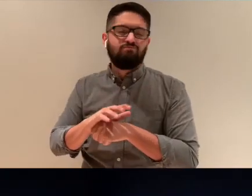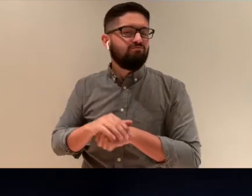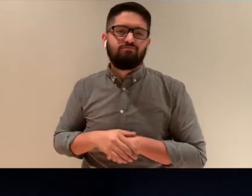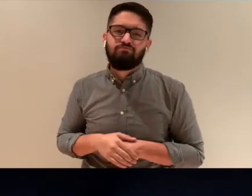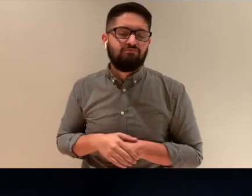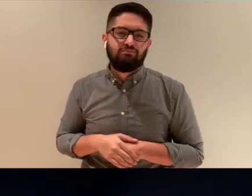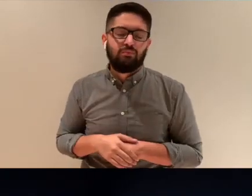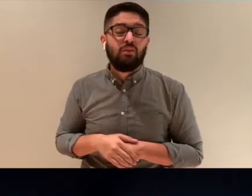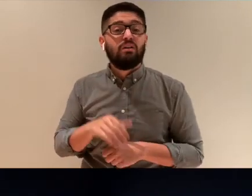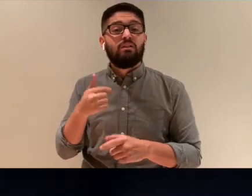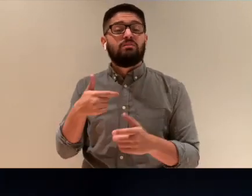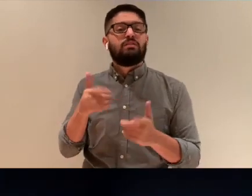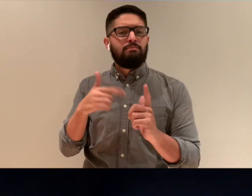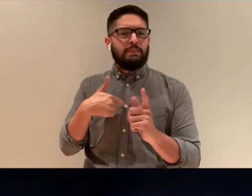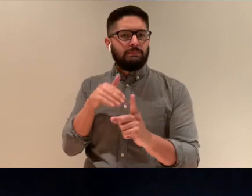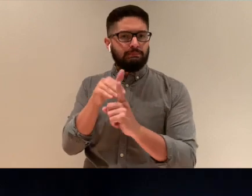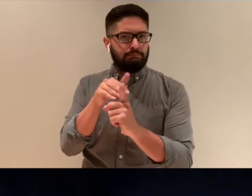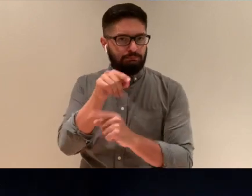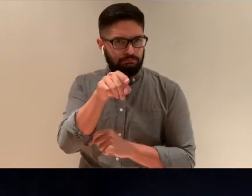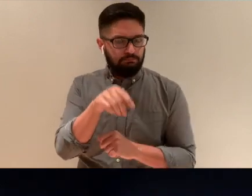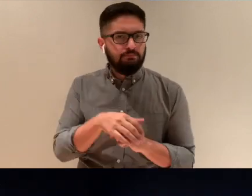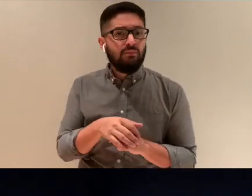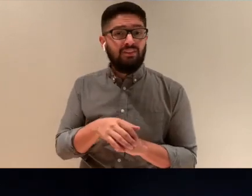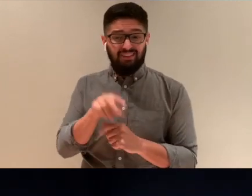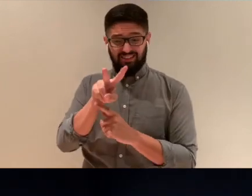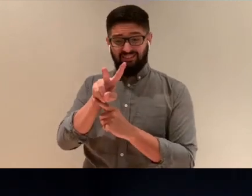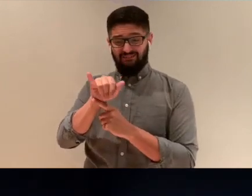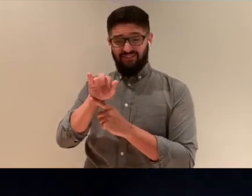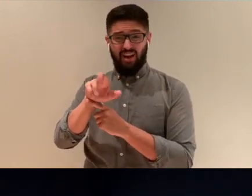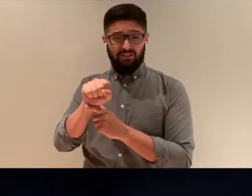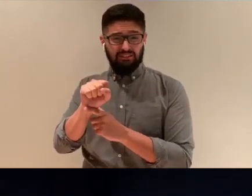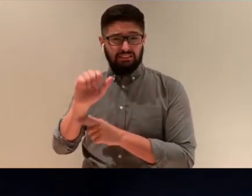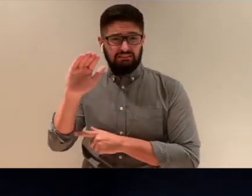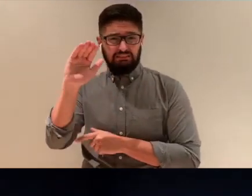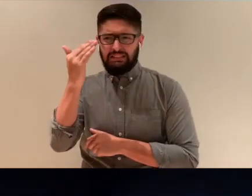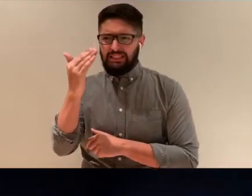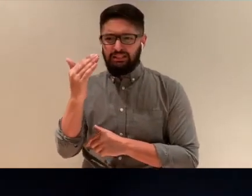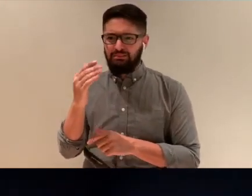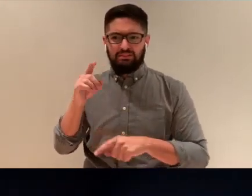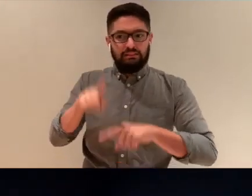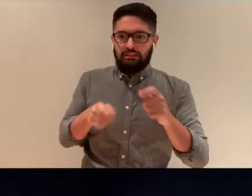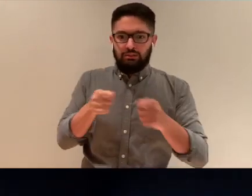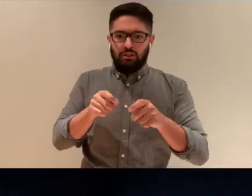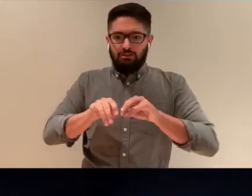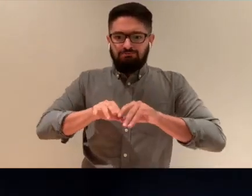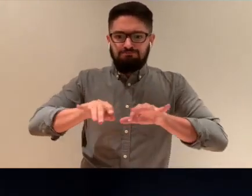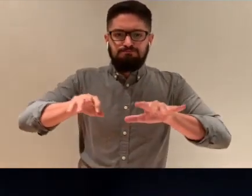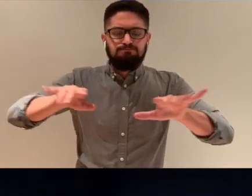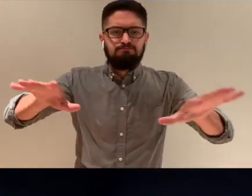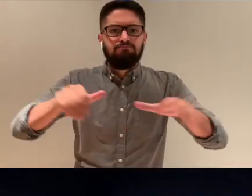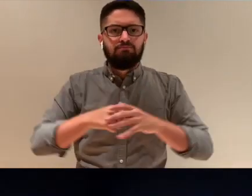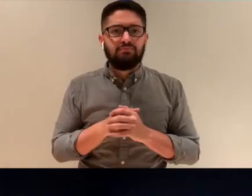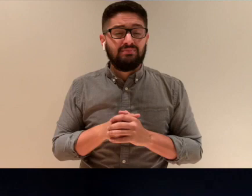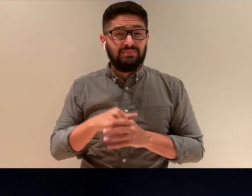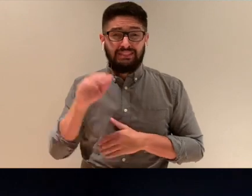Now let me remind you, this virus that seems so uncontrollable. This